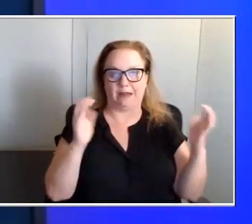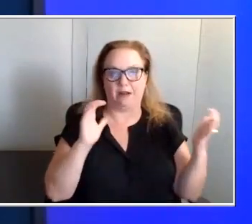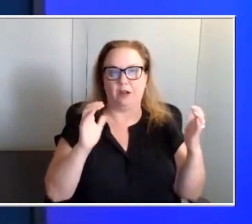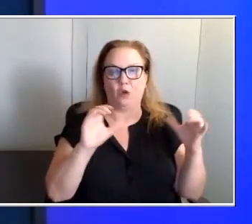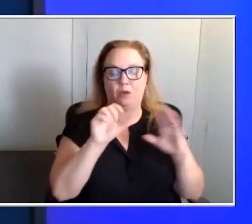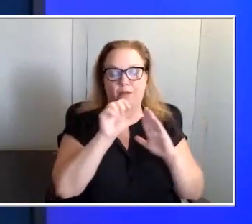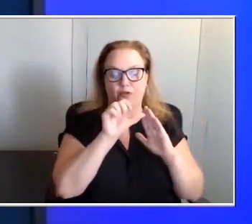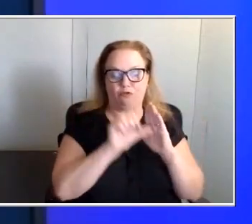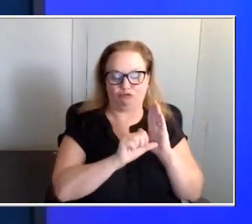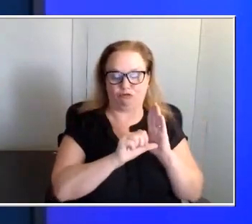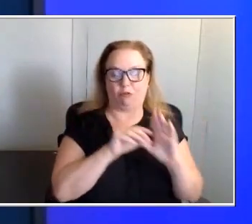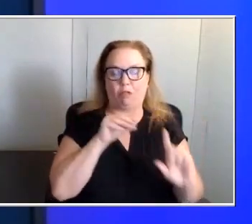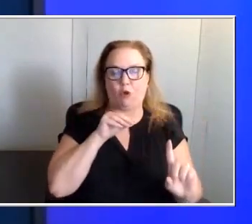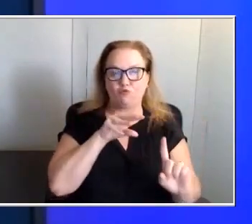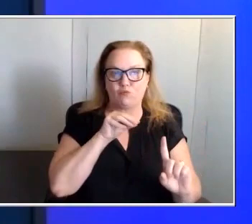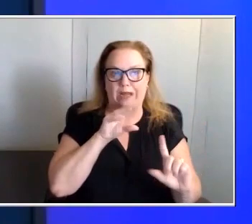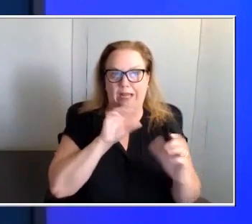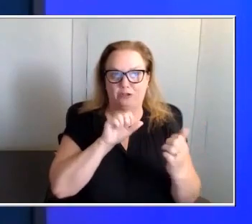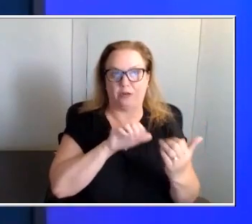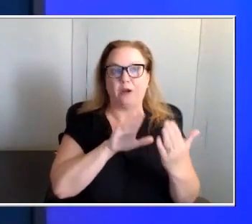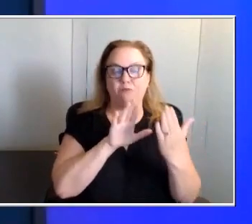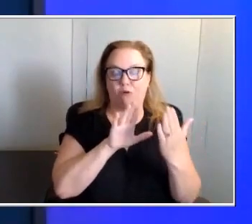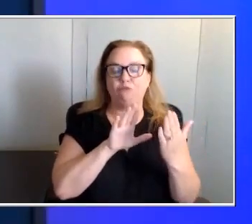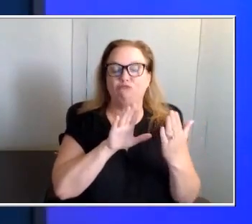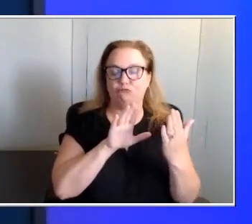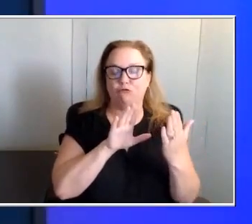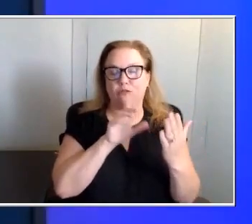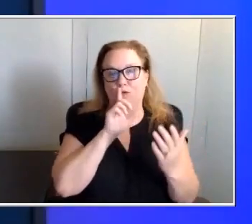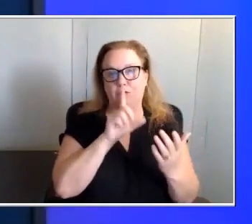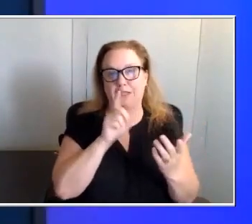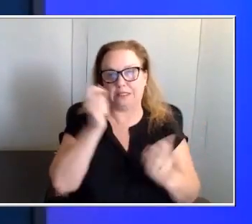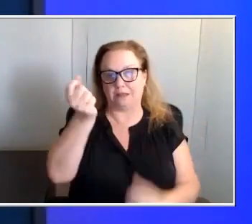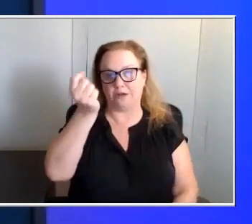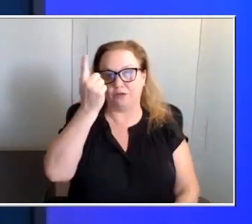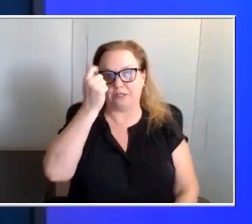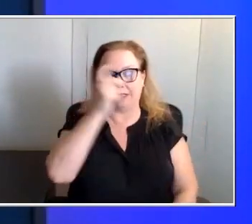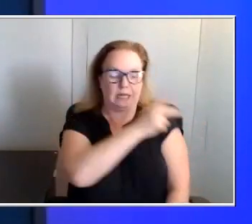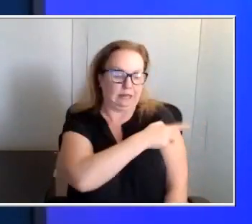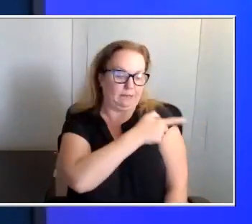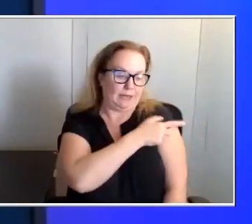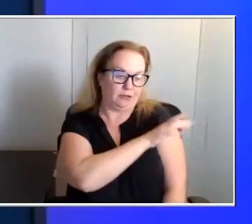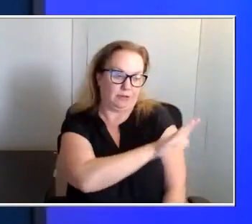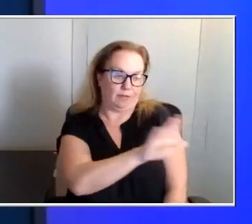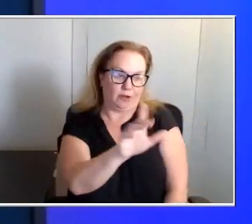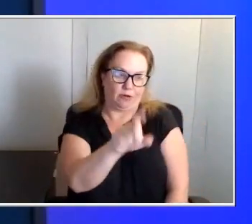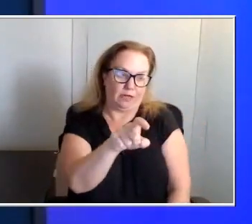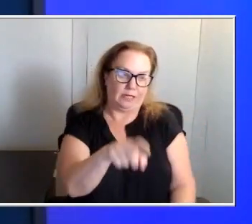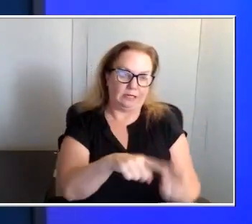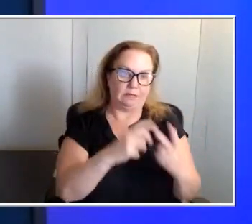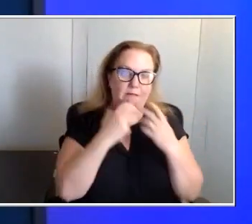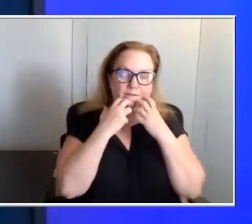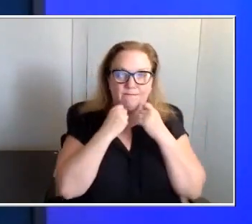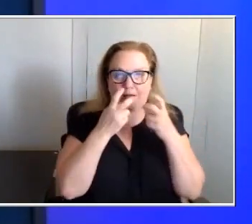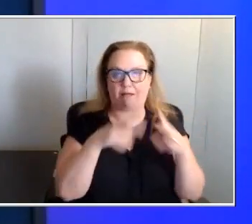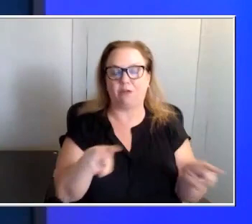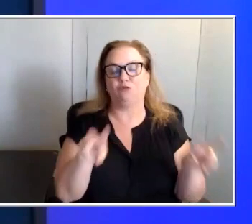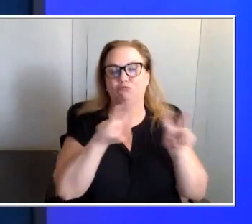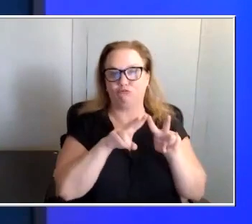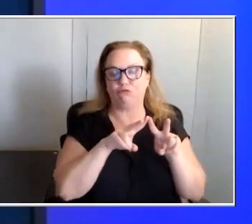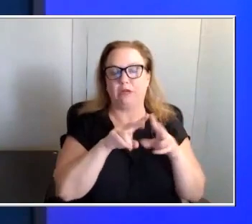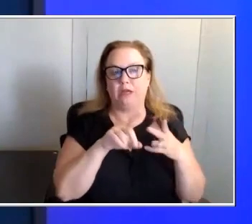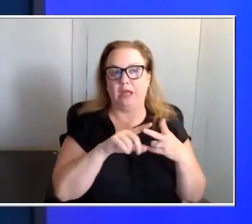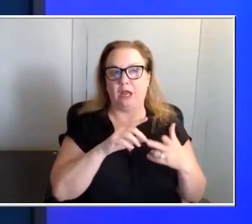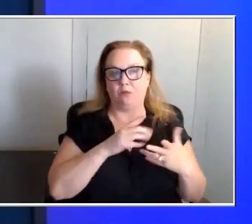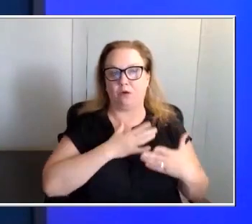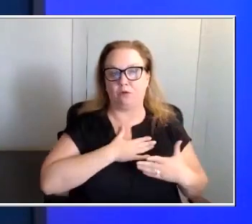a radiation-based approach. And so then it really gets down into understanding what are the patient's needs, what are their values, and what are they willing to accept as a